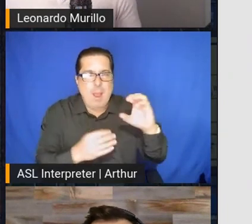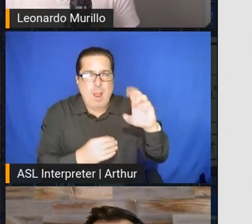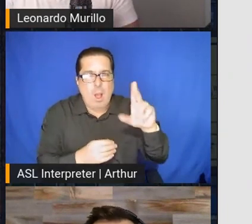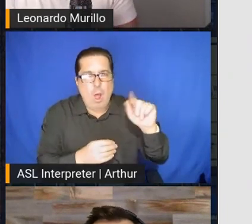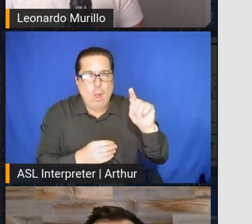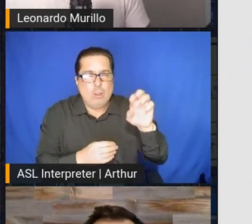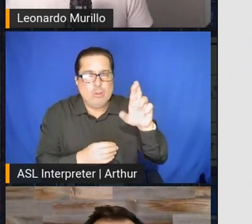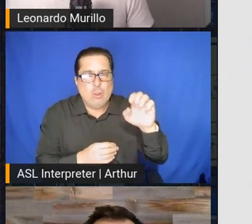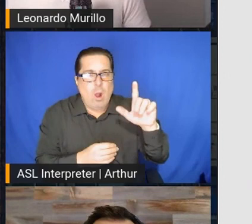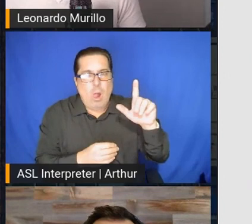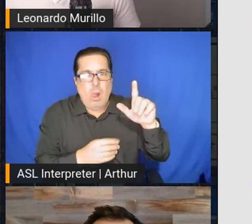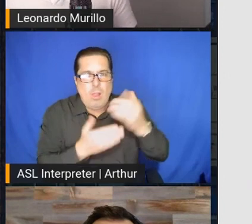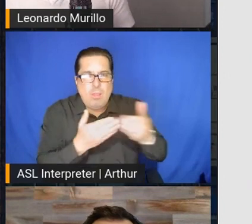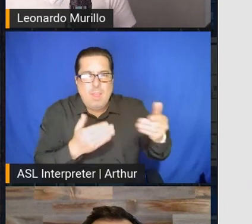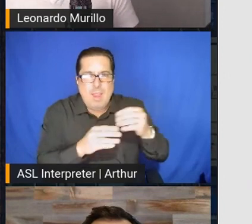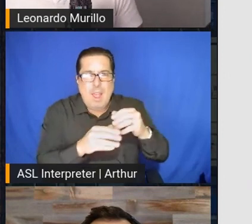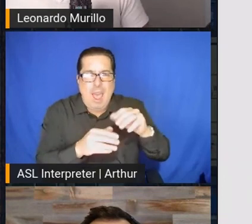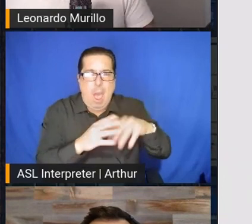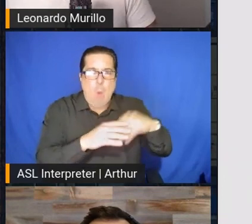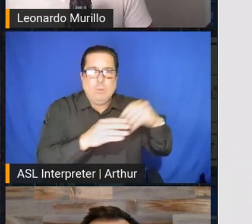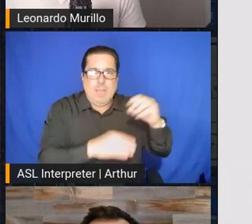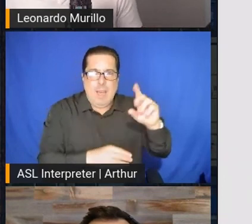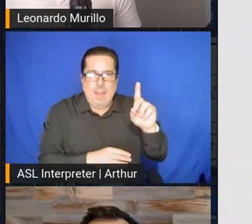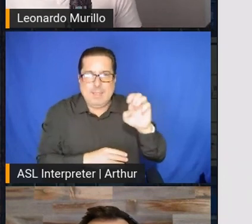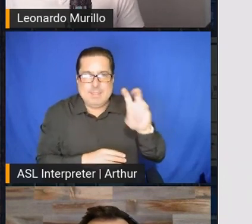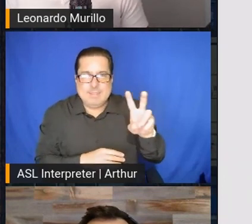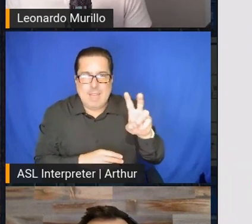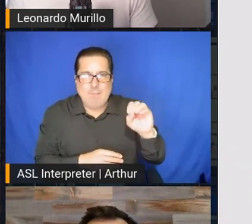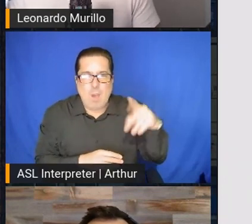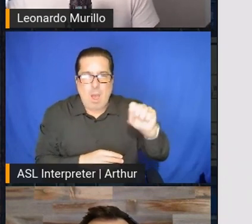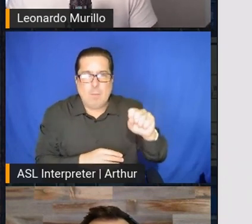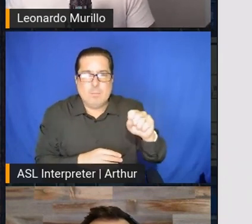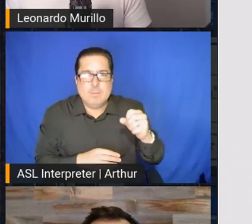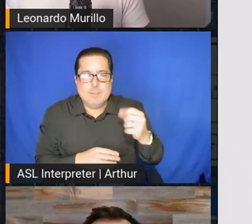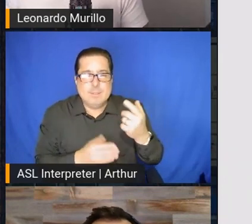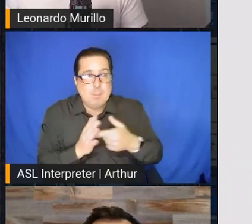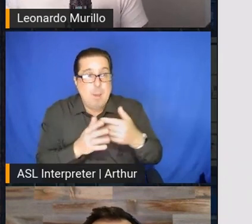that sometimes fall outside of kind of the view of organizations that are looking to adopt, right?